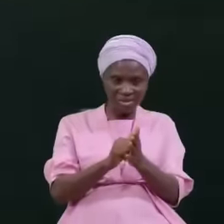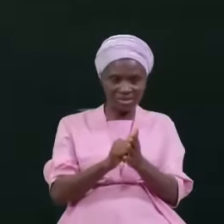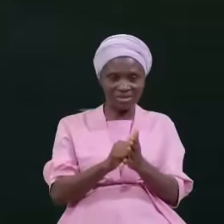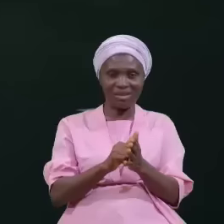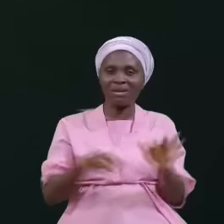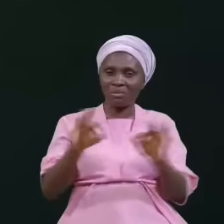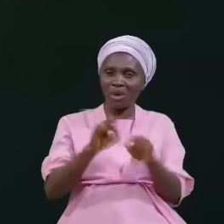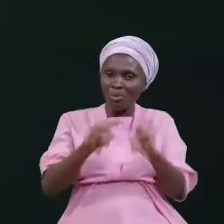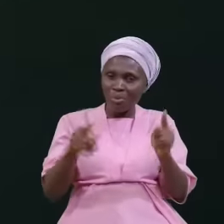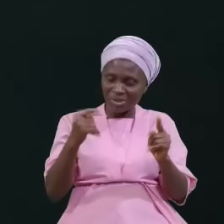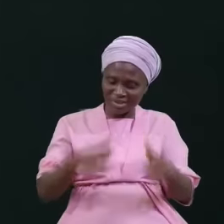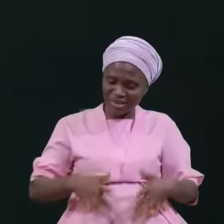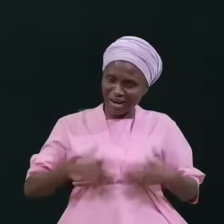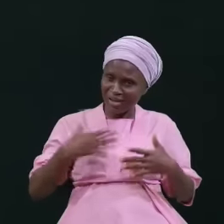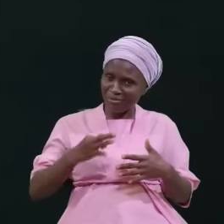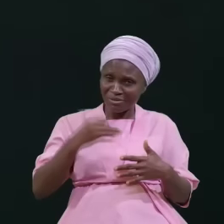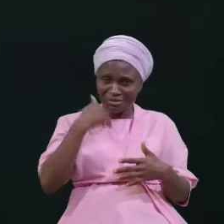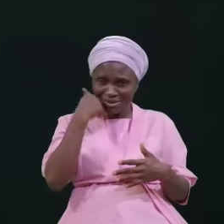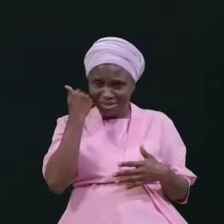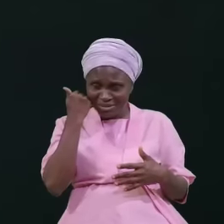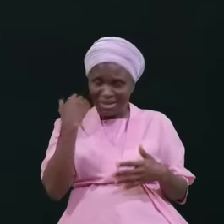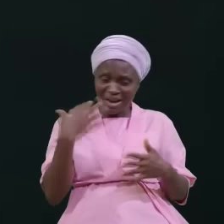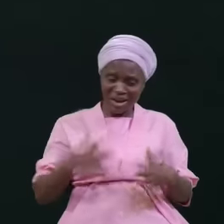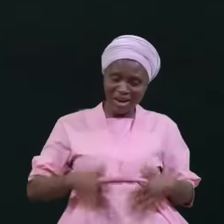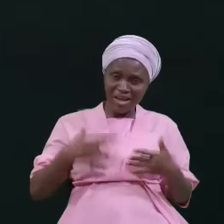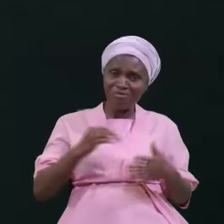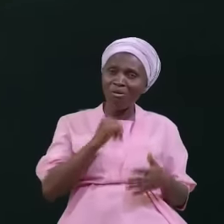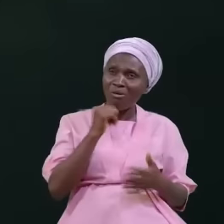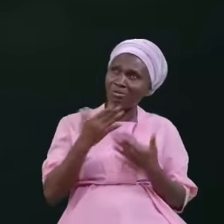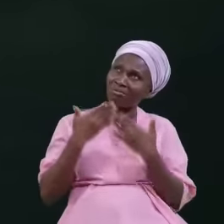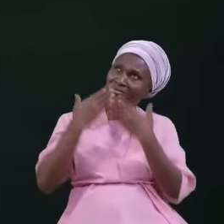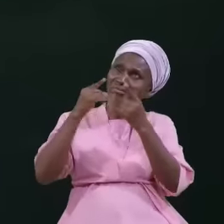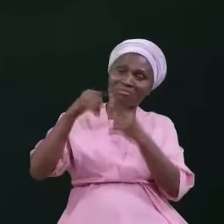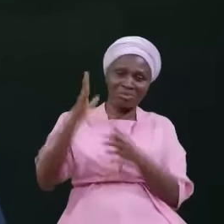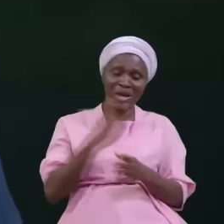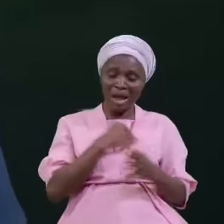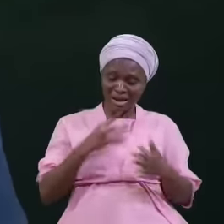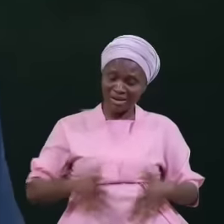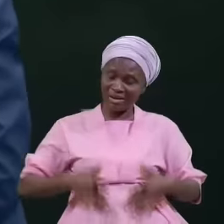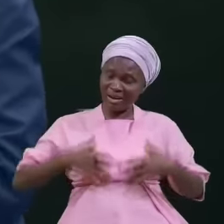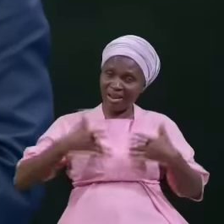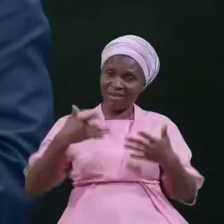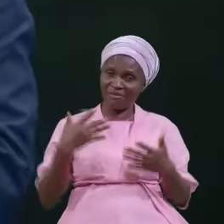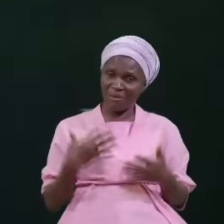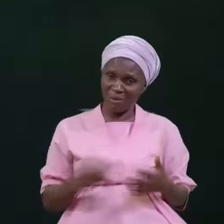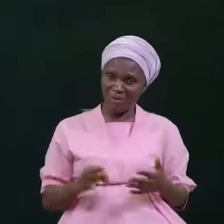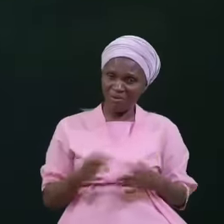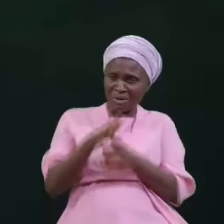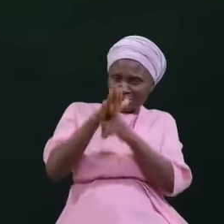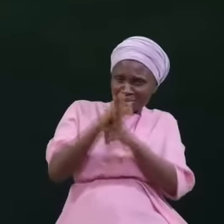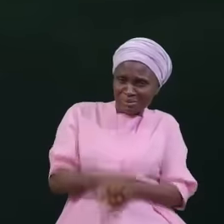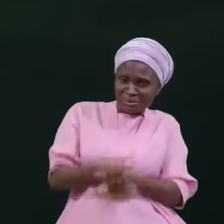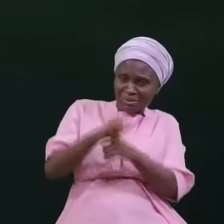the life of ingratitude, and the life of suppressing other people,